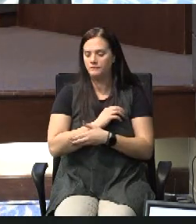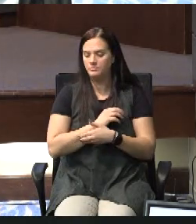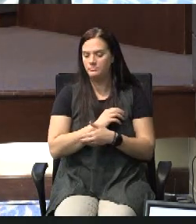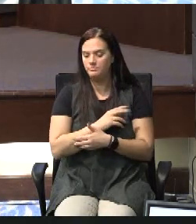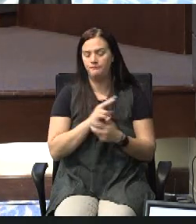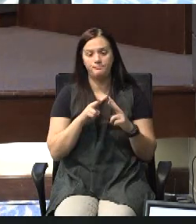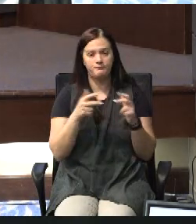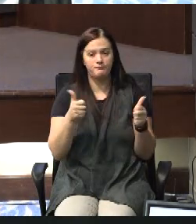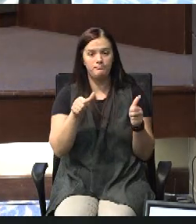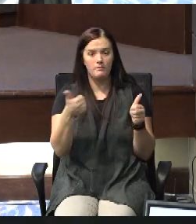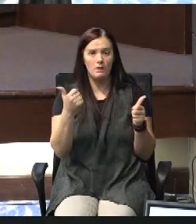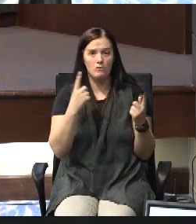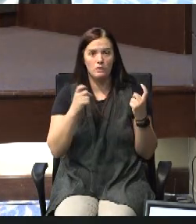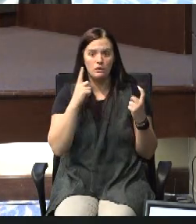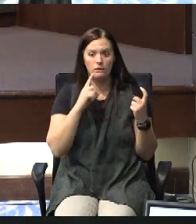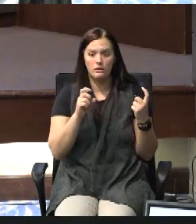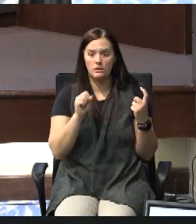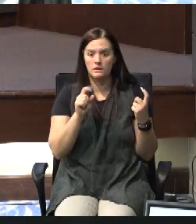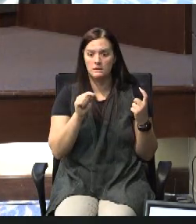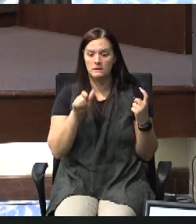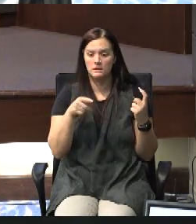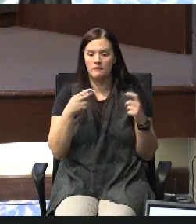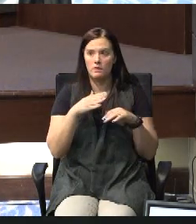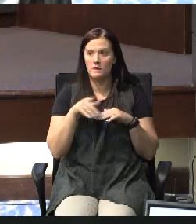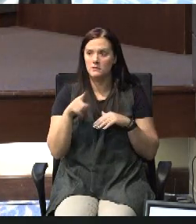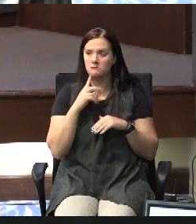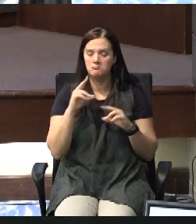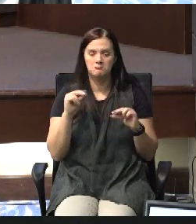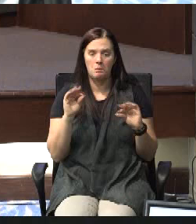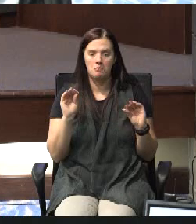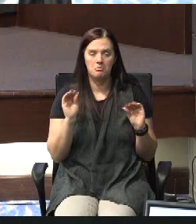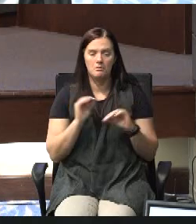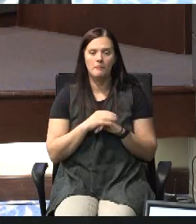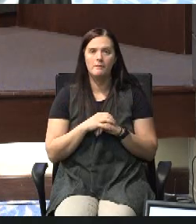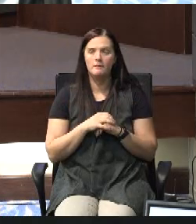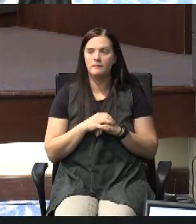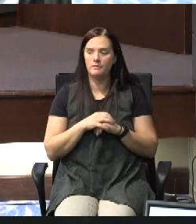Very good. Any other questions for staff on this? Nope. Great.